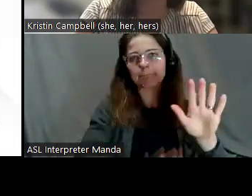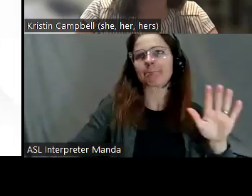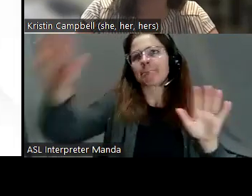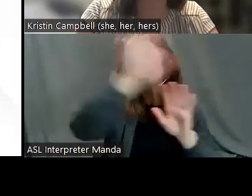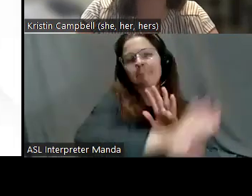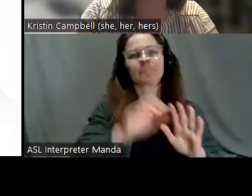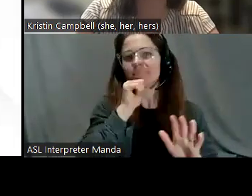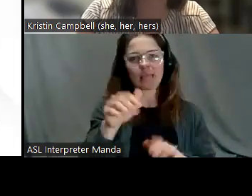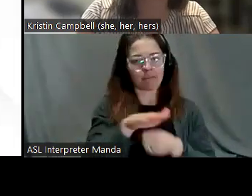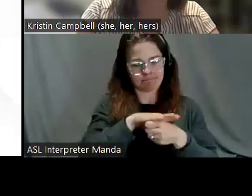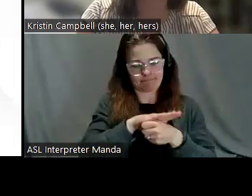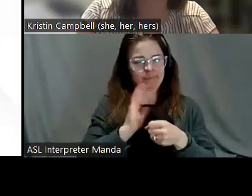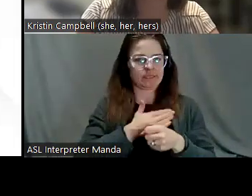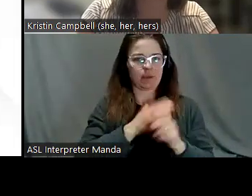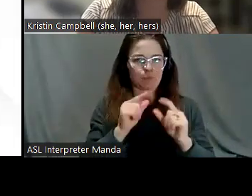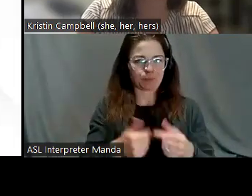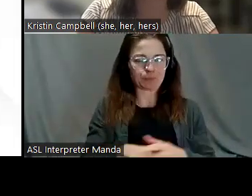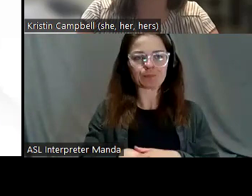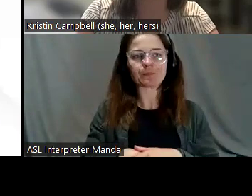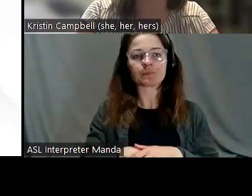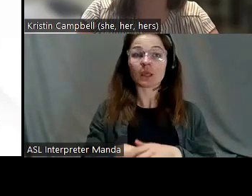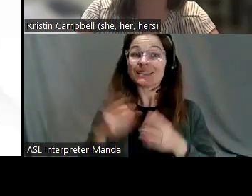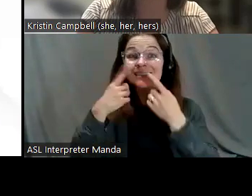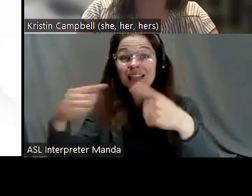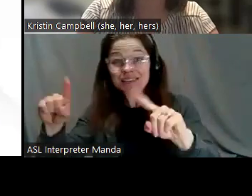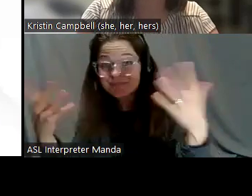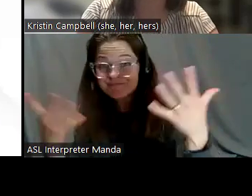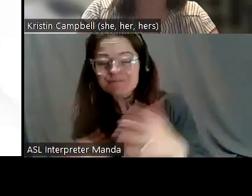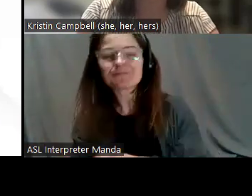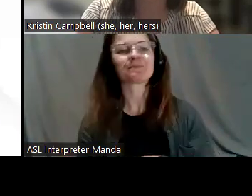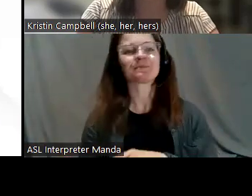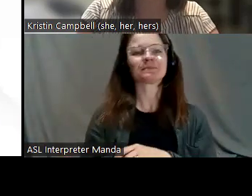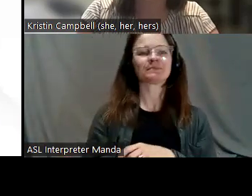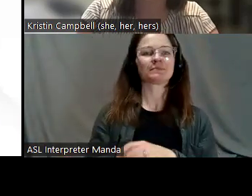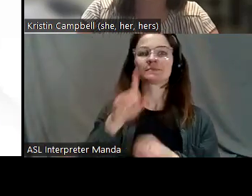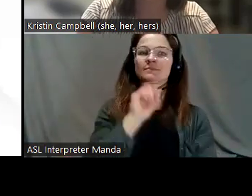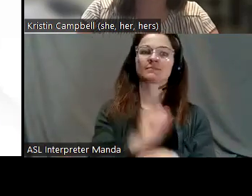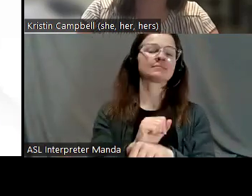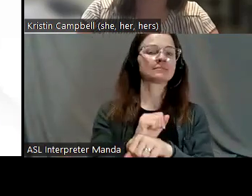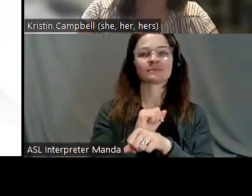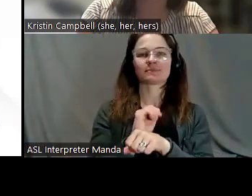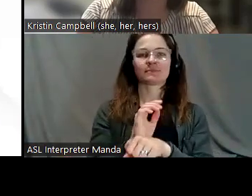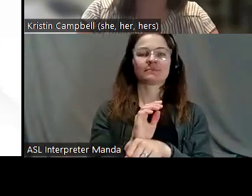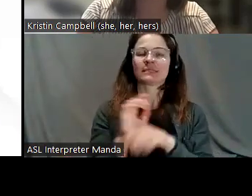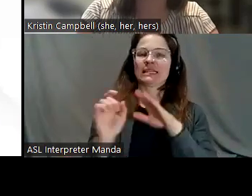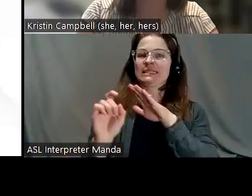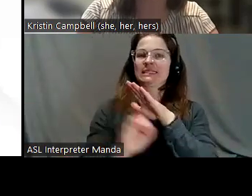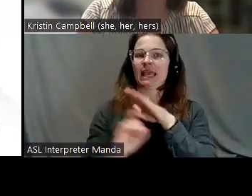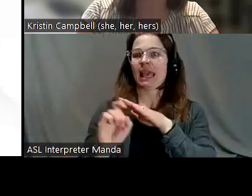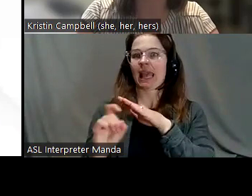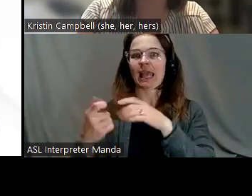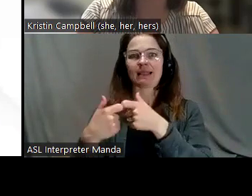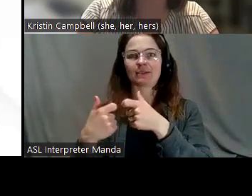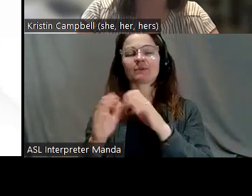please? So some of the successes we've had, we've really revamped our ability to scan electronic